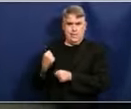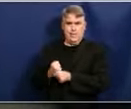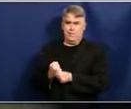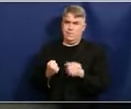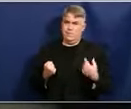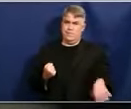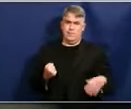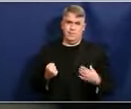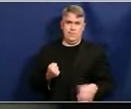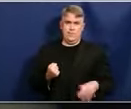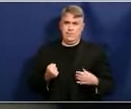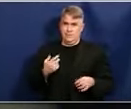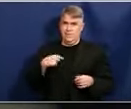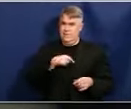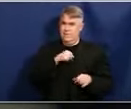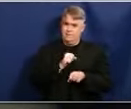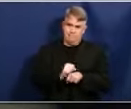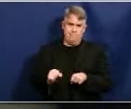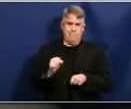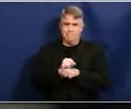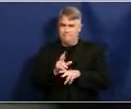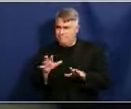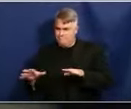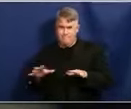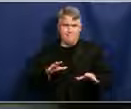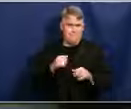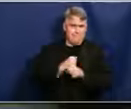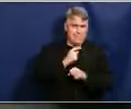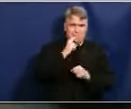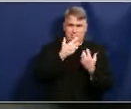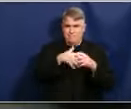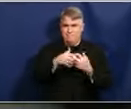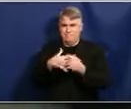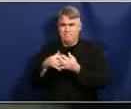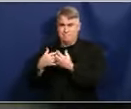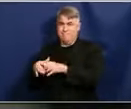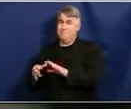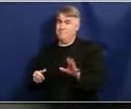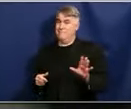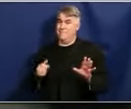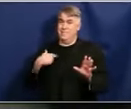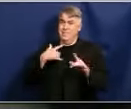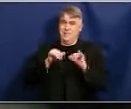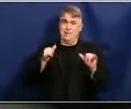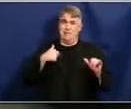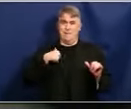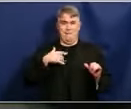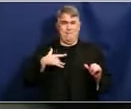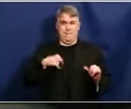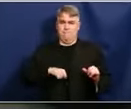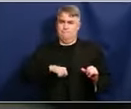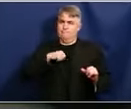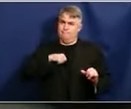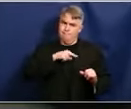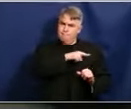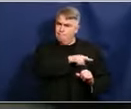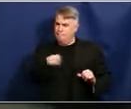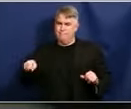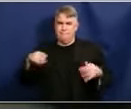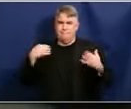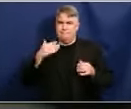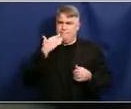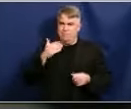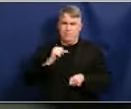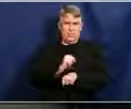work our way out of this. But I think San Diegans can be proud of the really difficult work that's been put in over the course